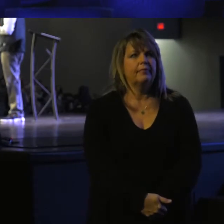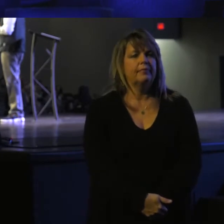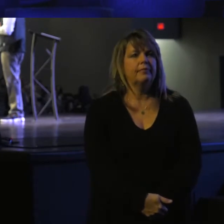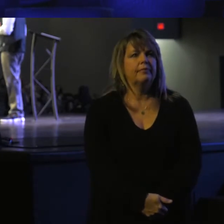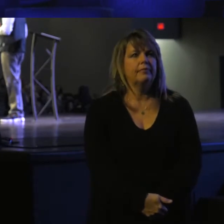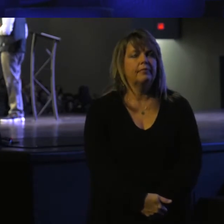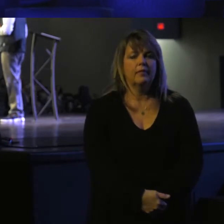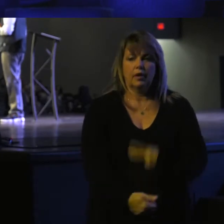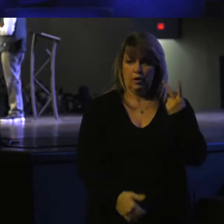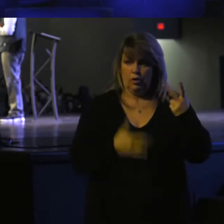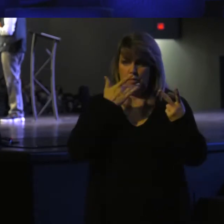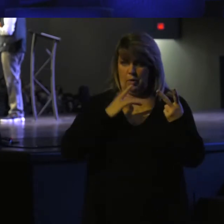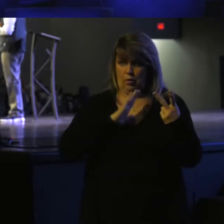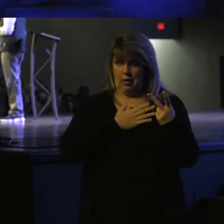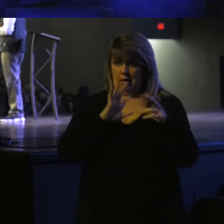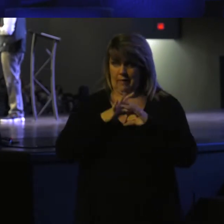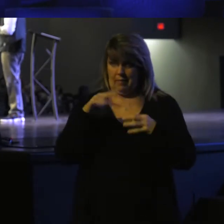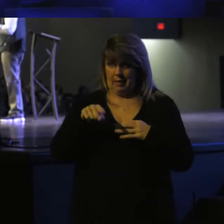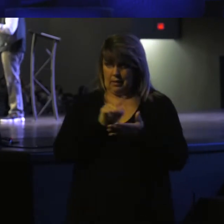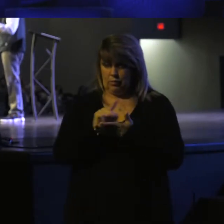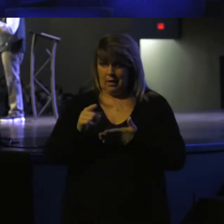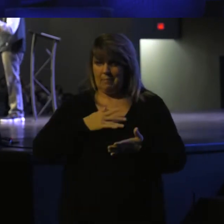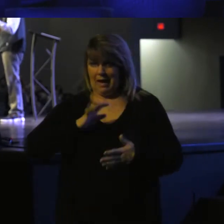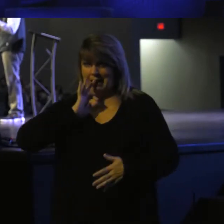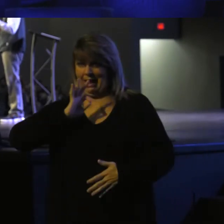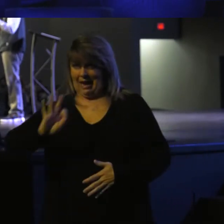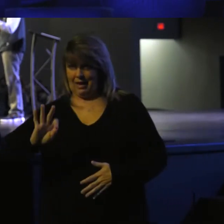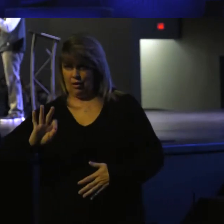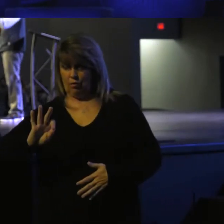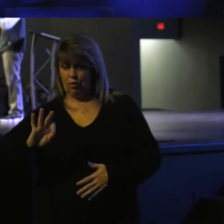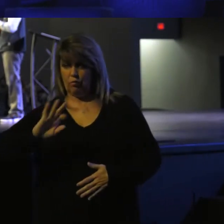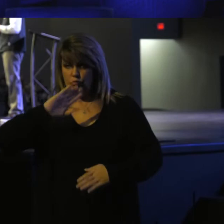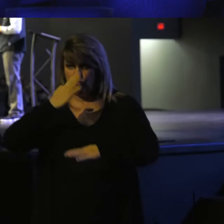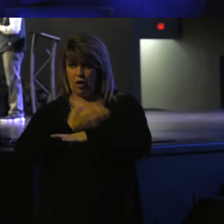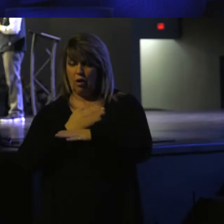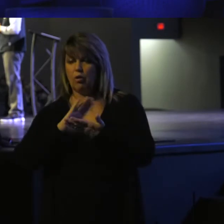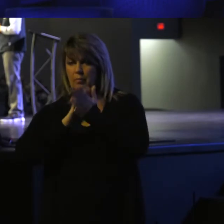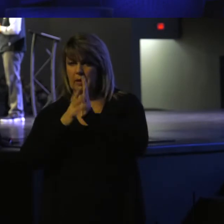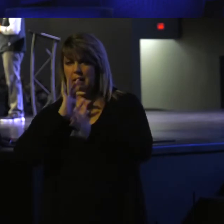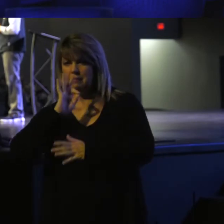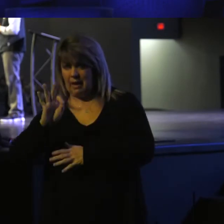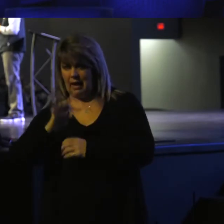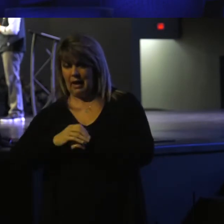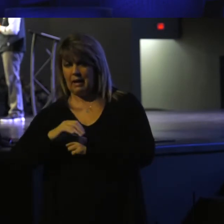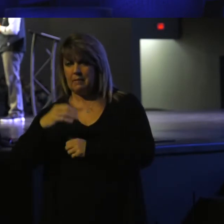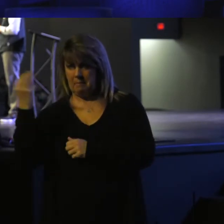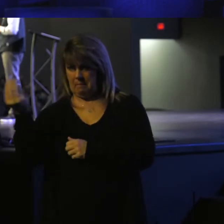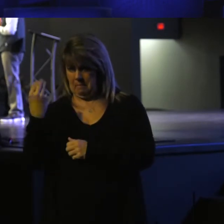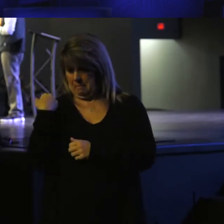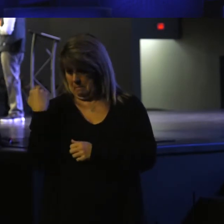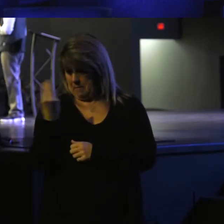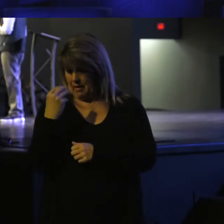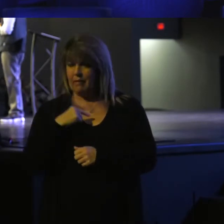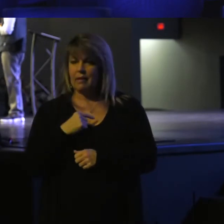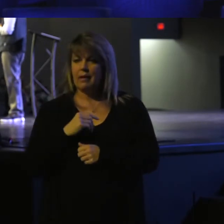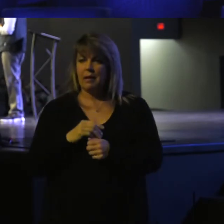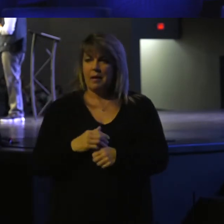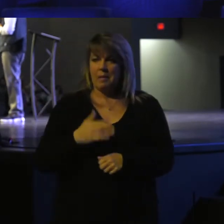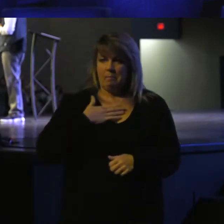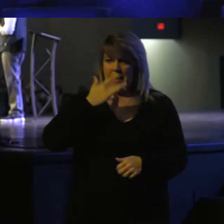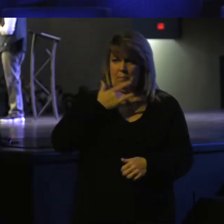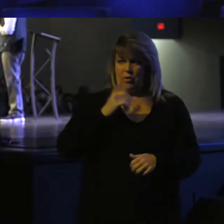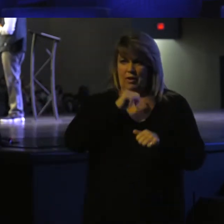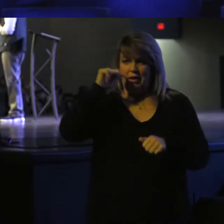We had two birthdays in our family this week. My 9-year-old daughter turned 9 on Monday. I turned 51